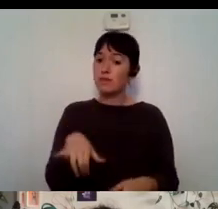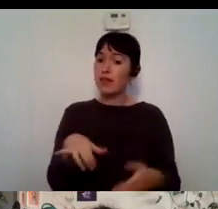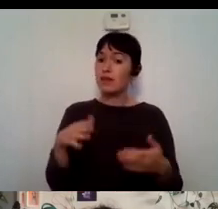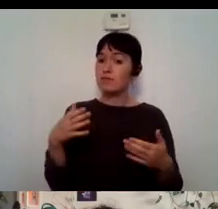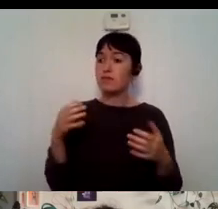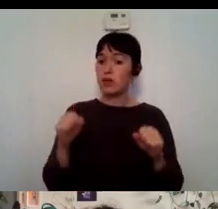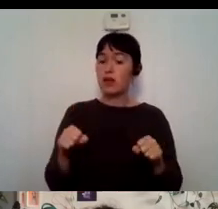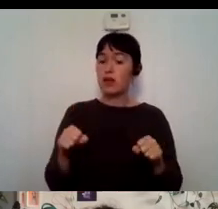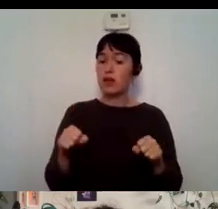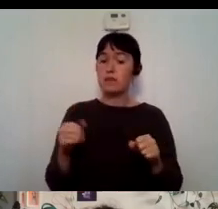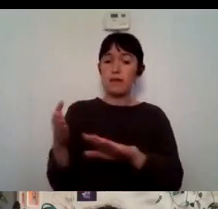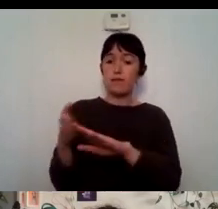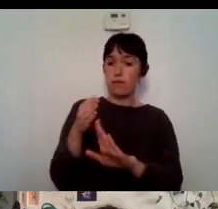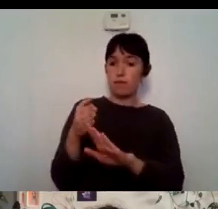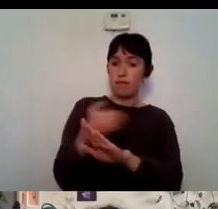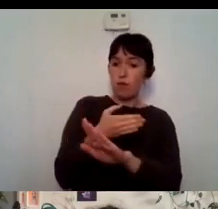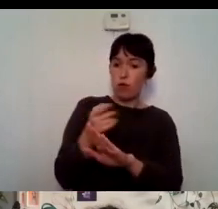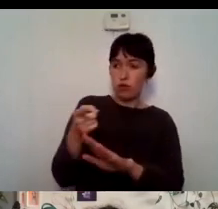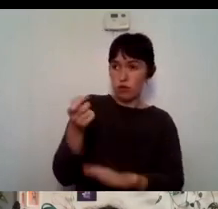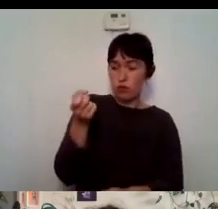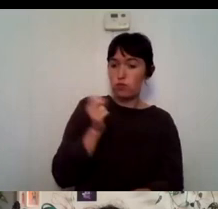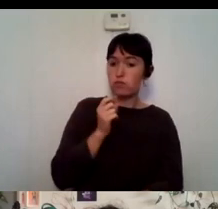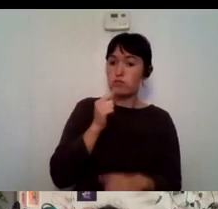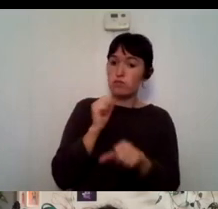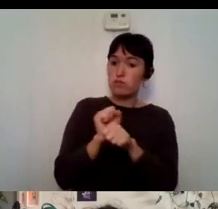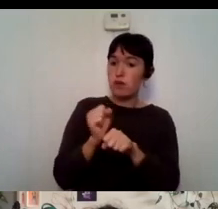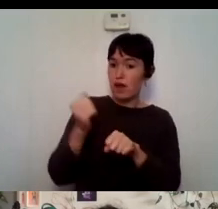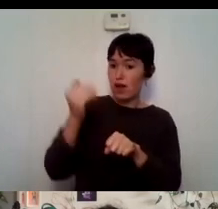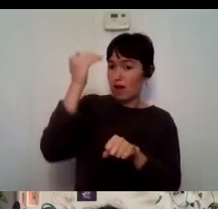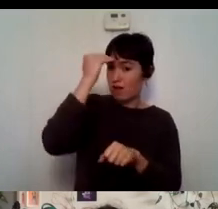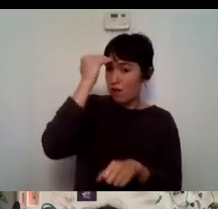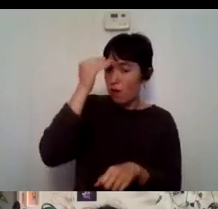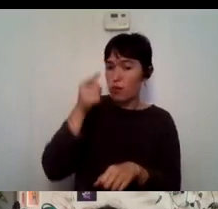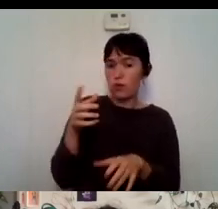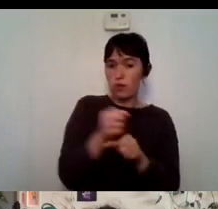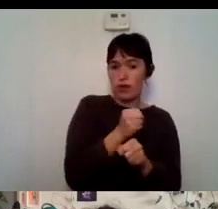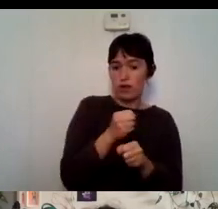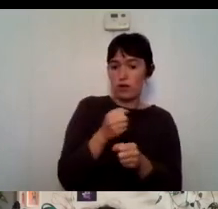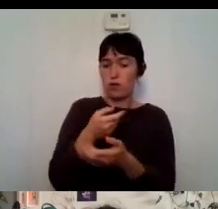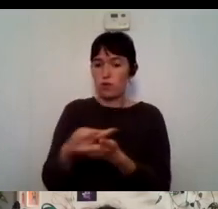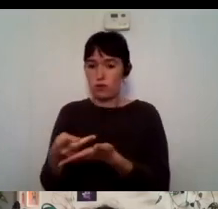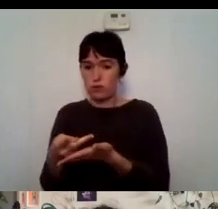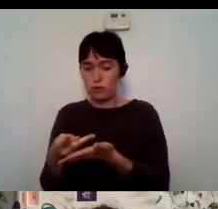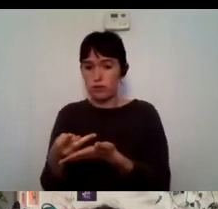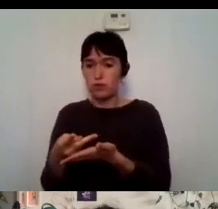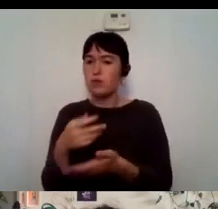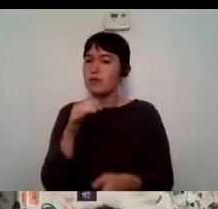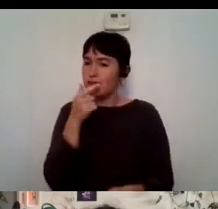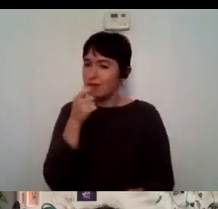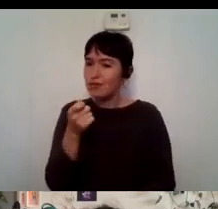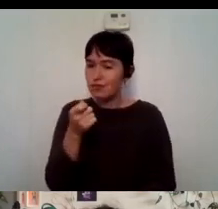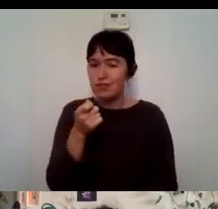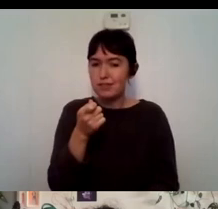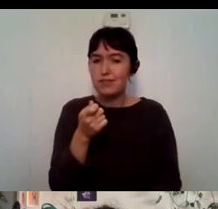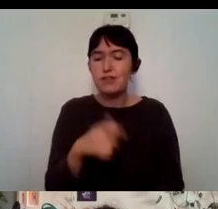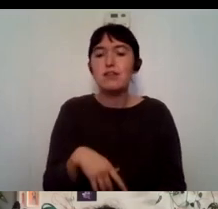or lost. So this is really cool, because what we can do is we can look at the brain activity that precedes